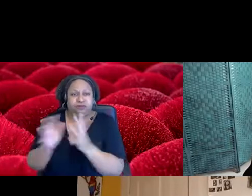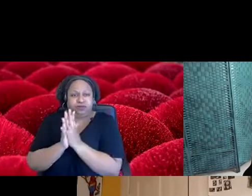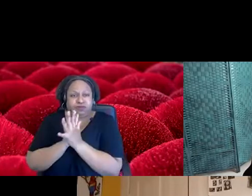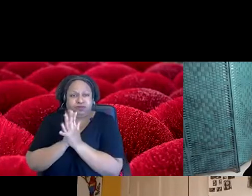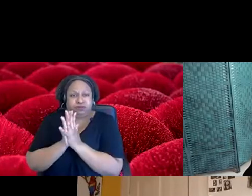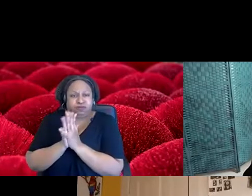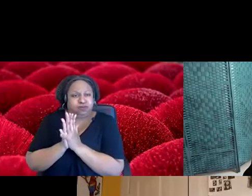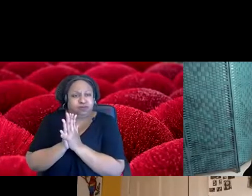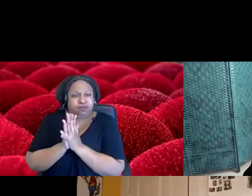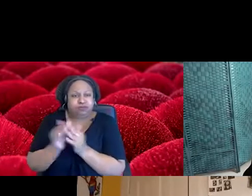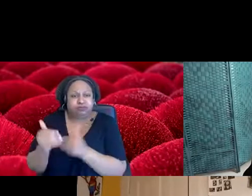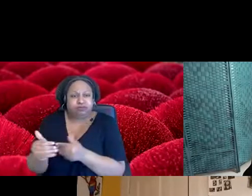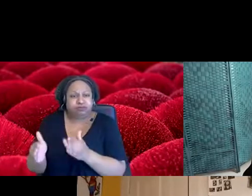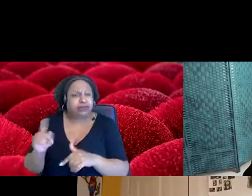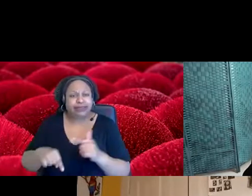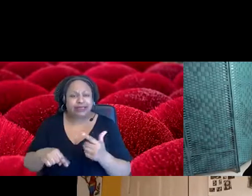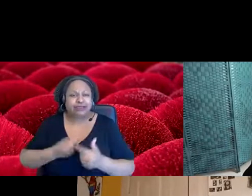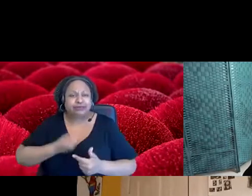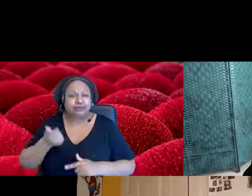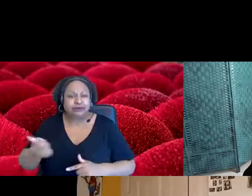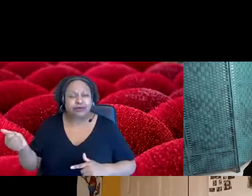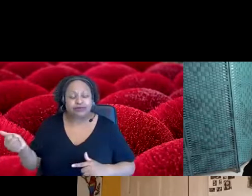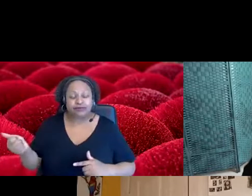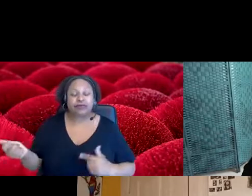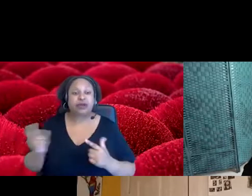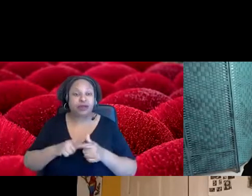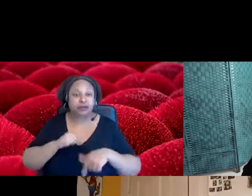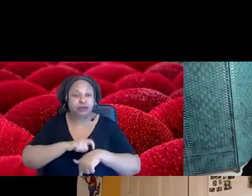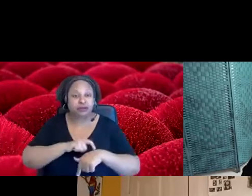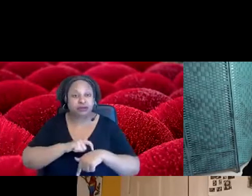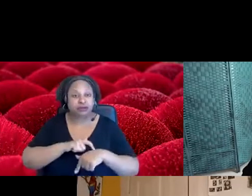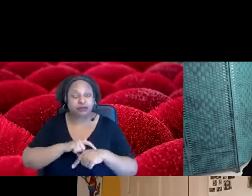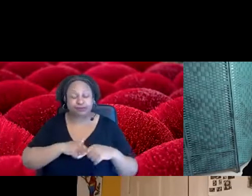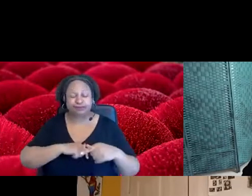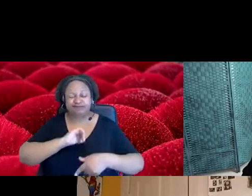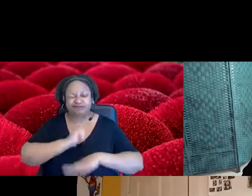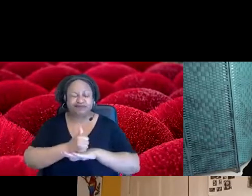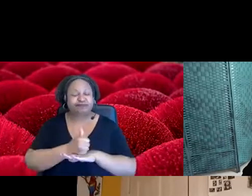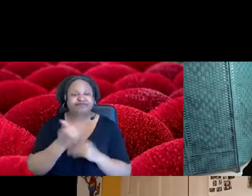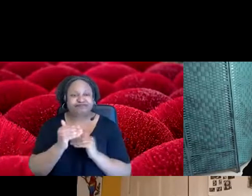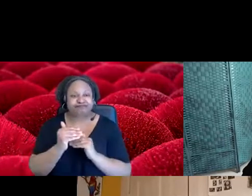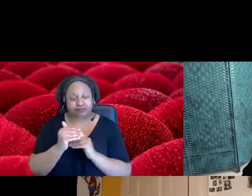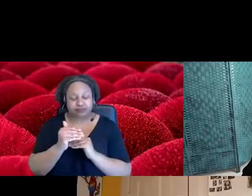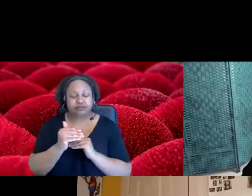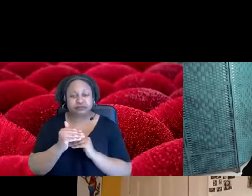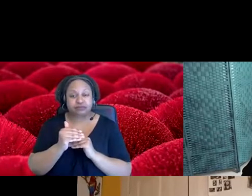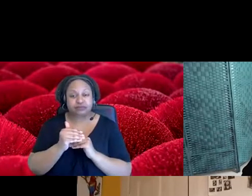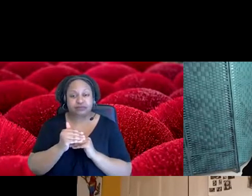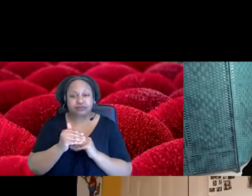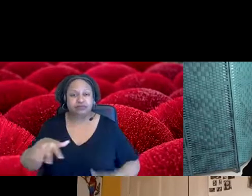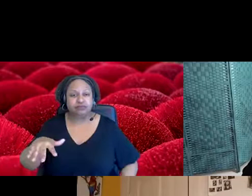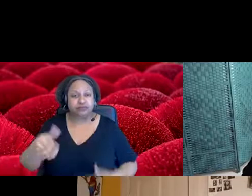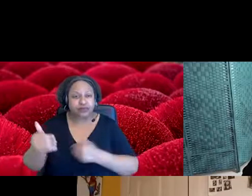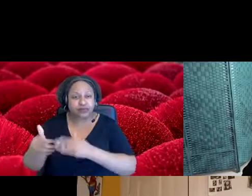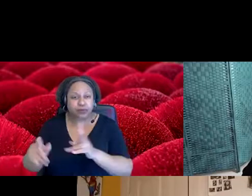And then there's a shortened time period, you know, on top of that. You can only have the space for this